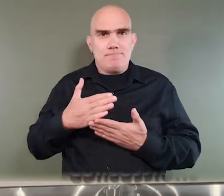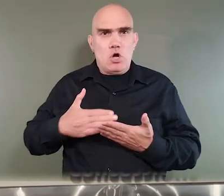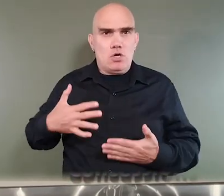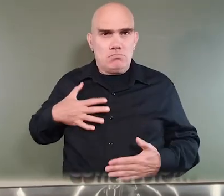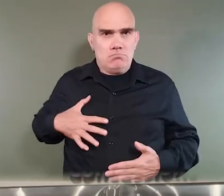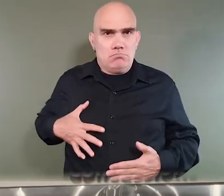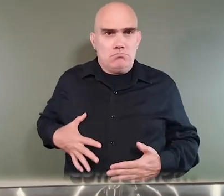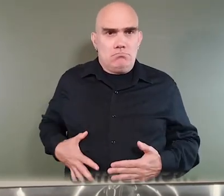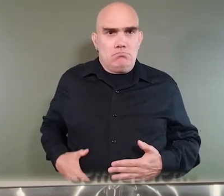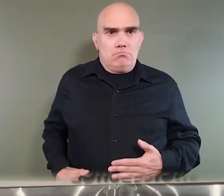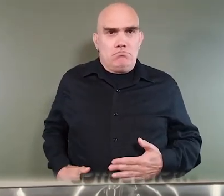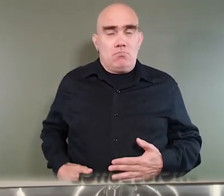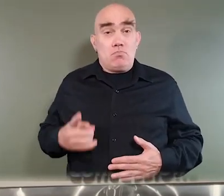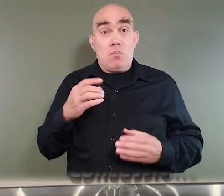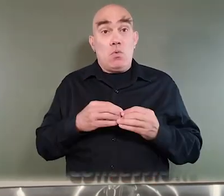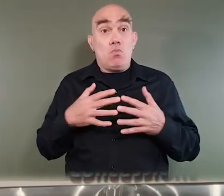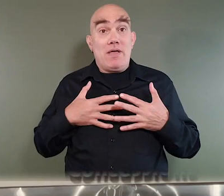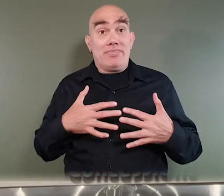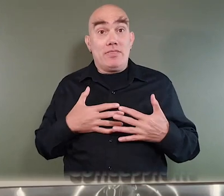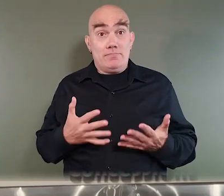One more breath.